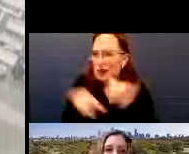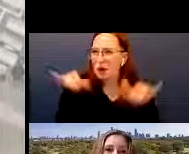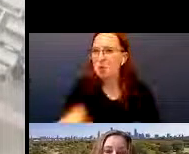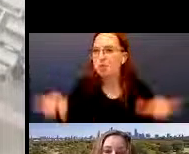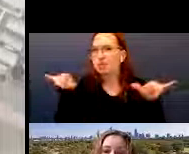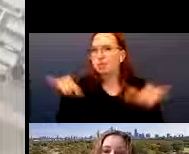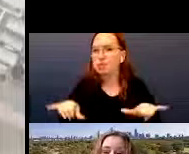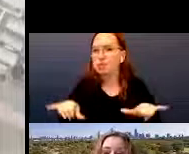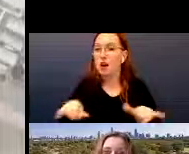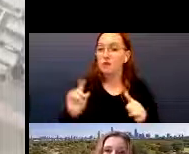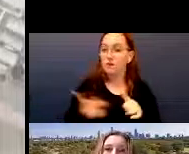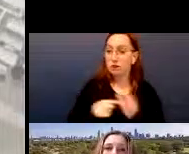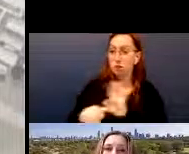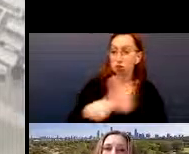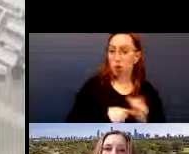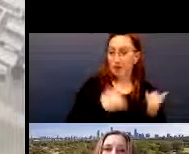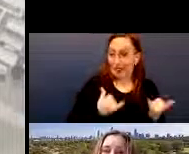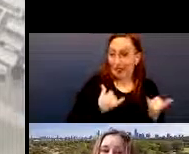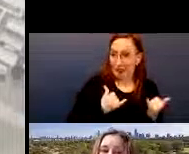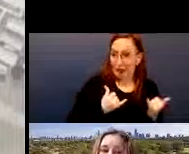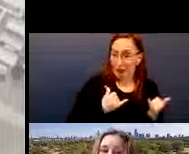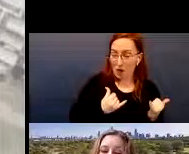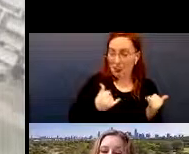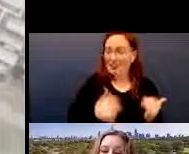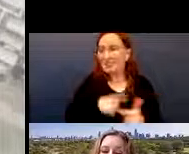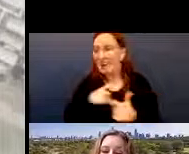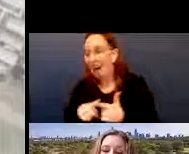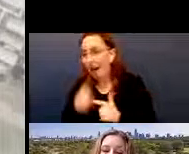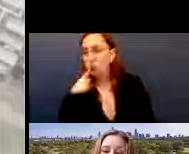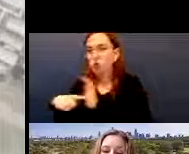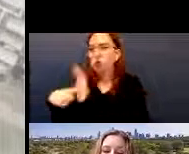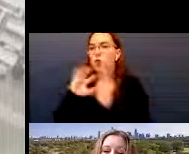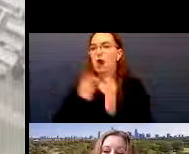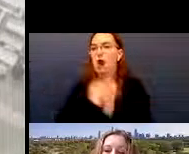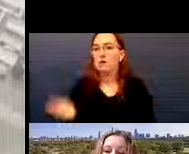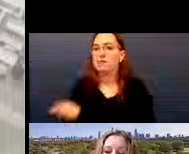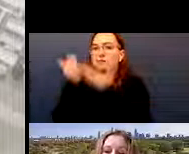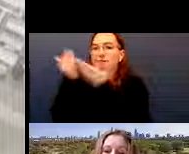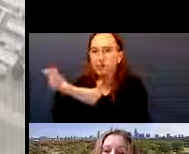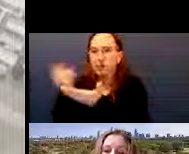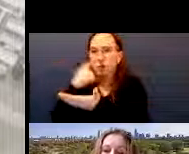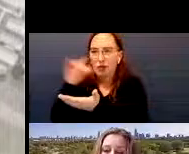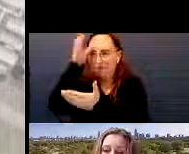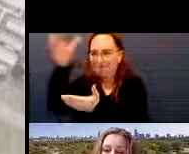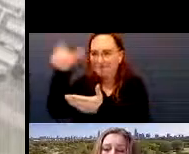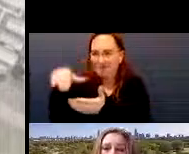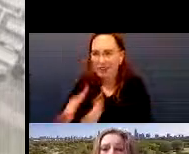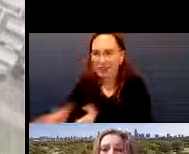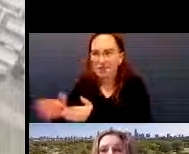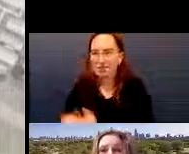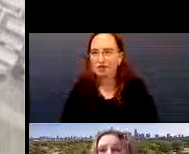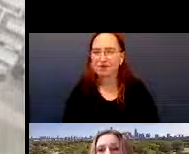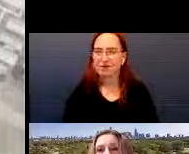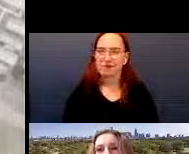existing today, and then I'll show the proposed improvements in more detail.